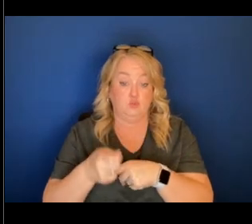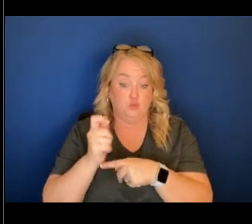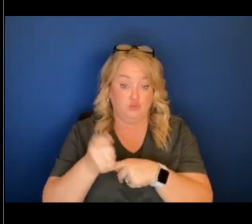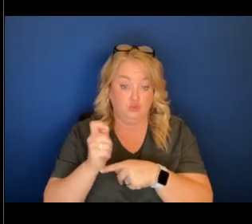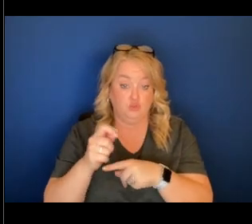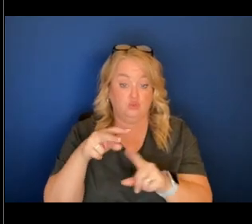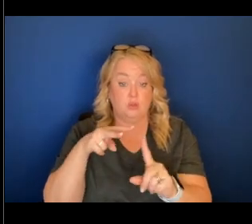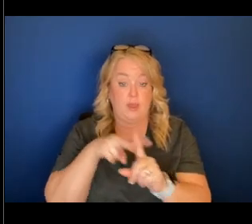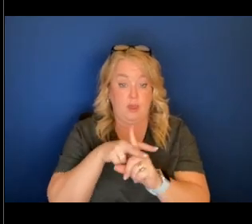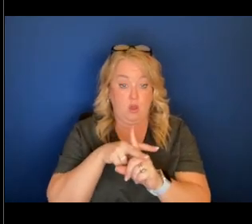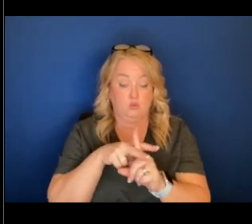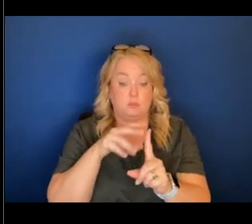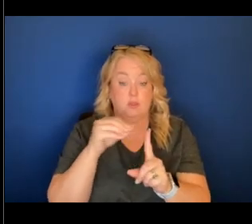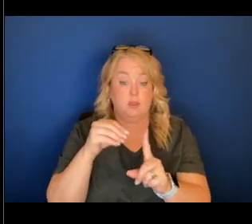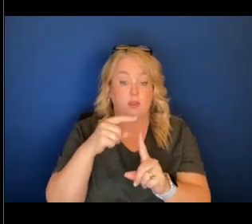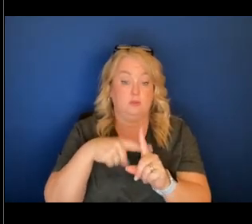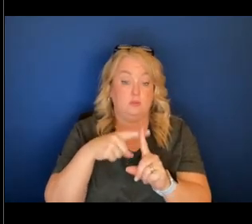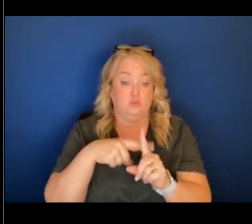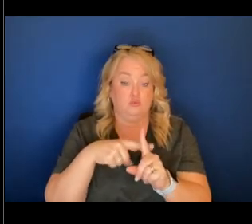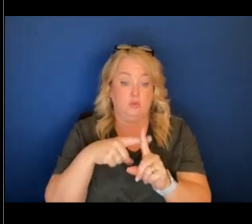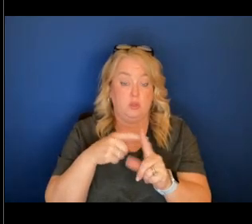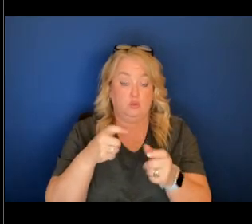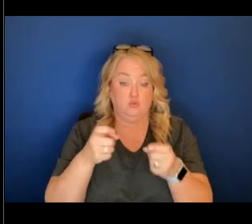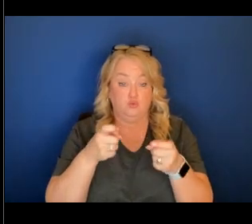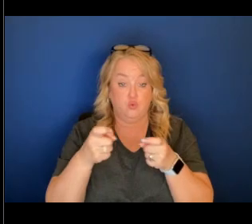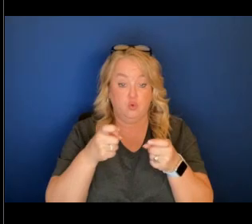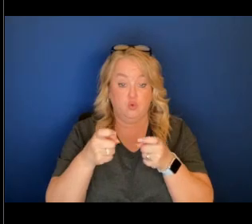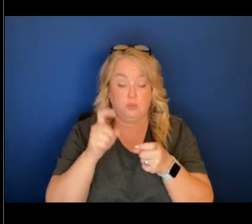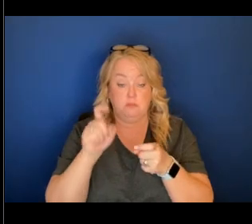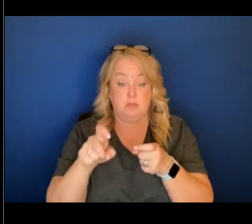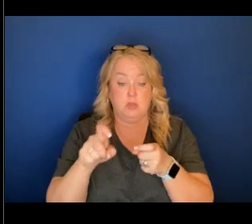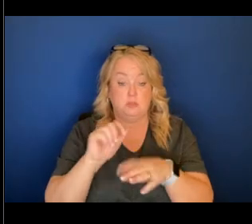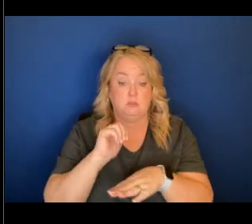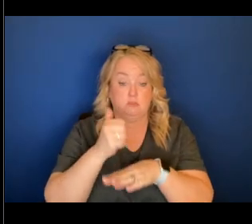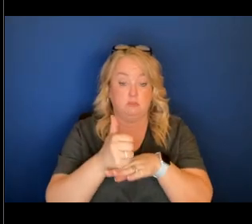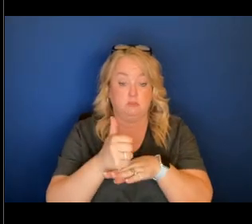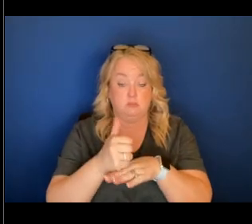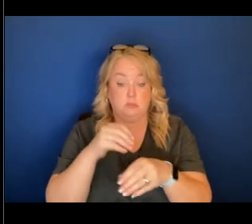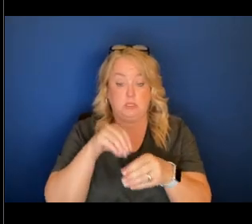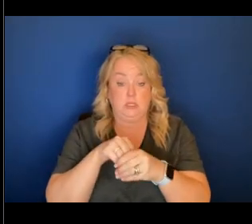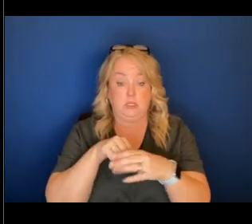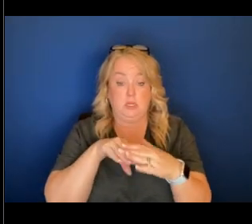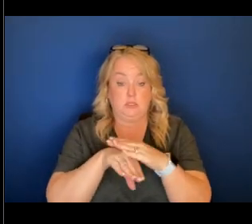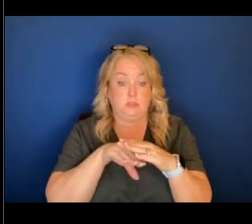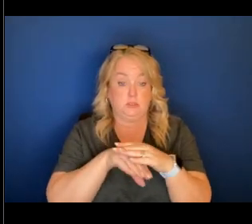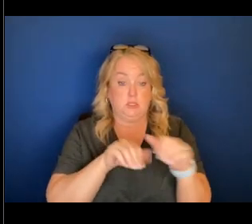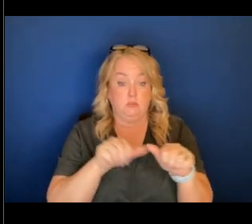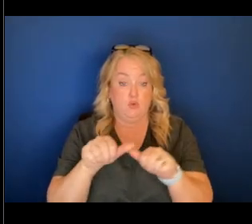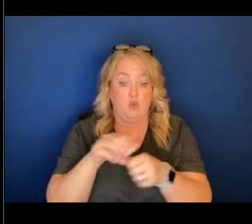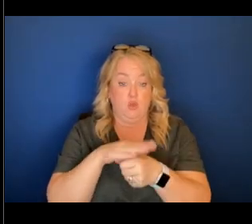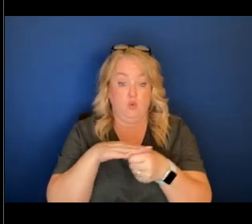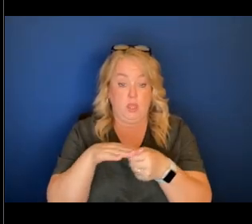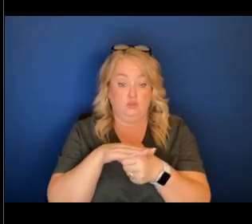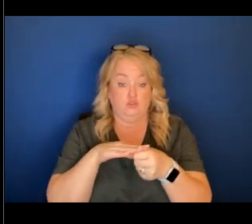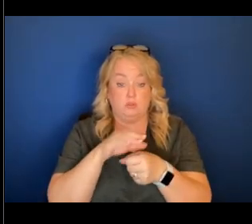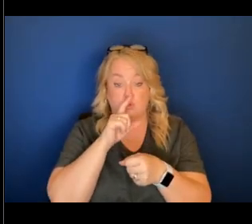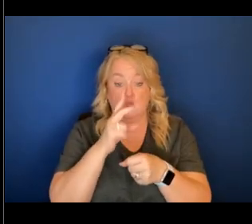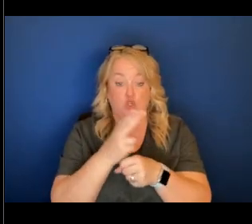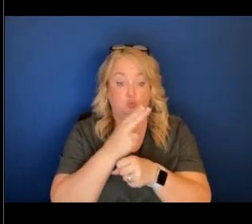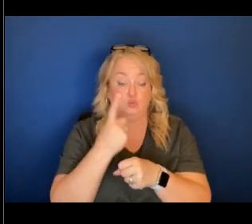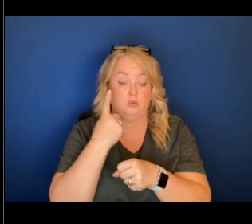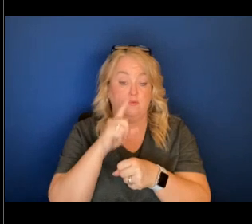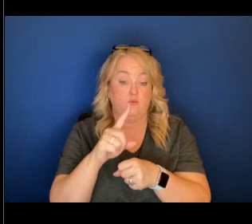outlets, and environmental controls that must be placed in accessible locations are used